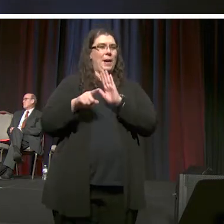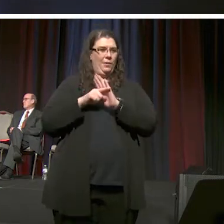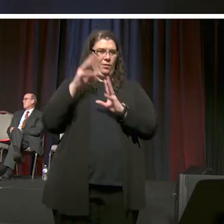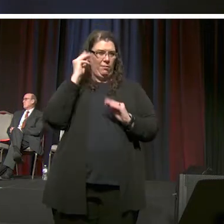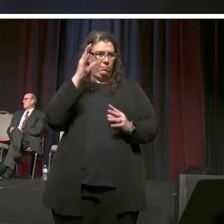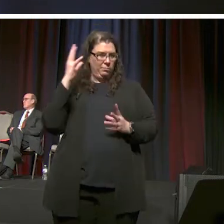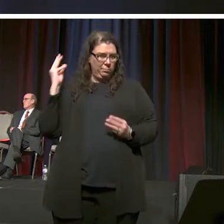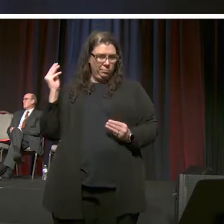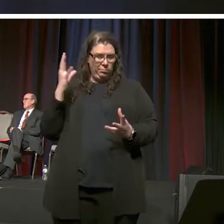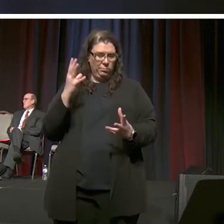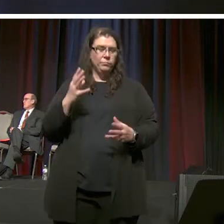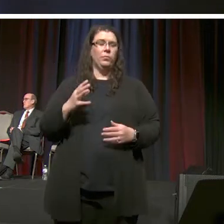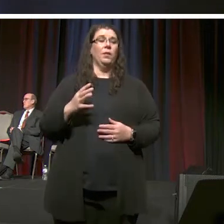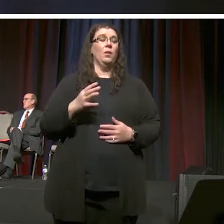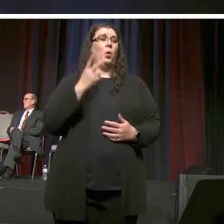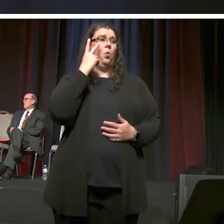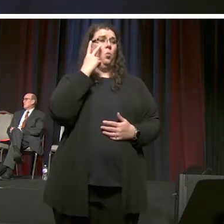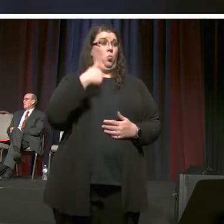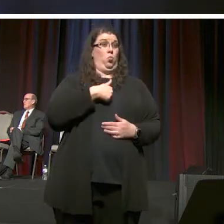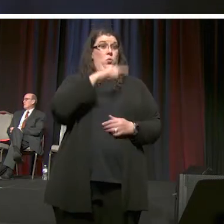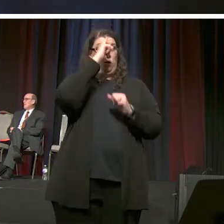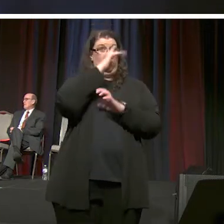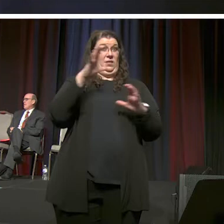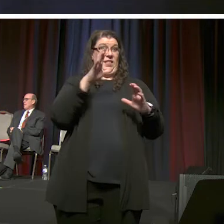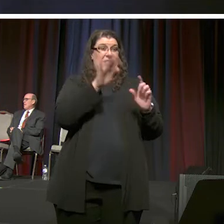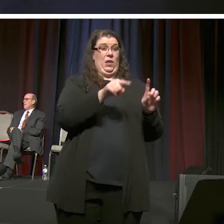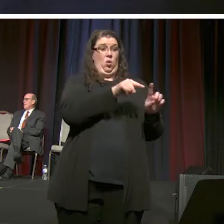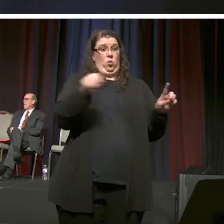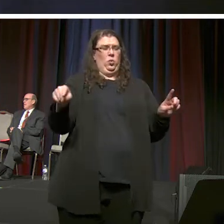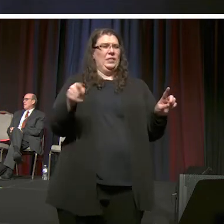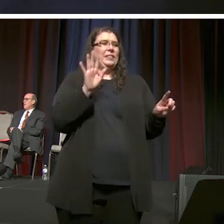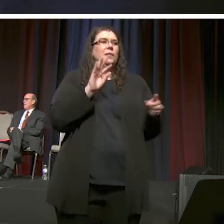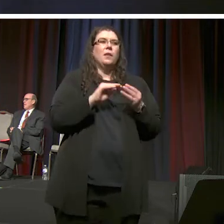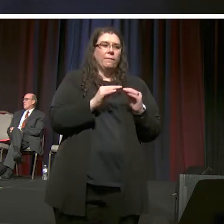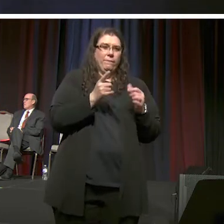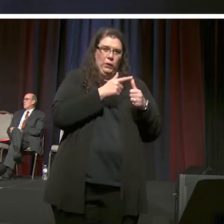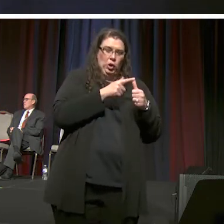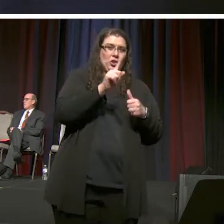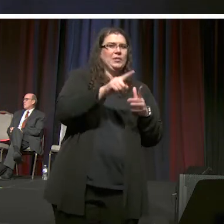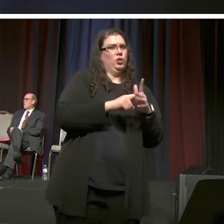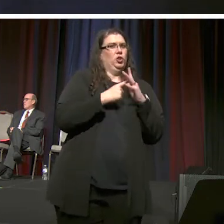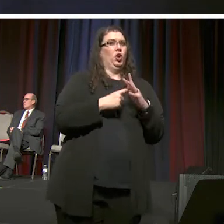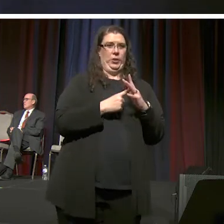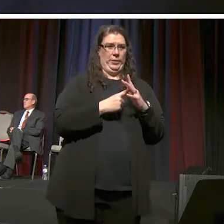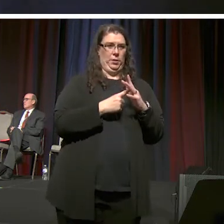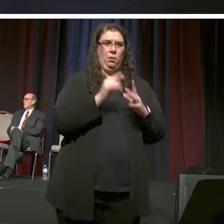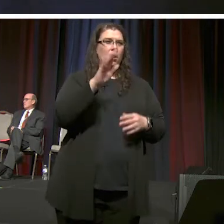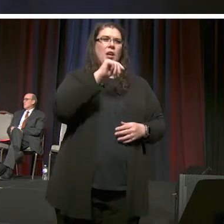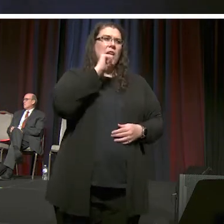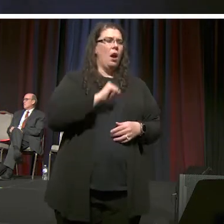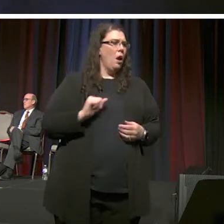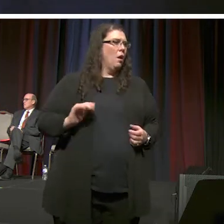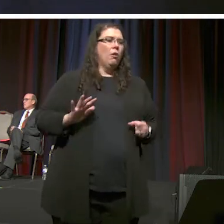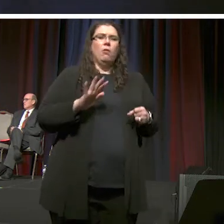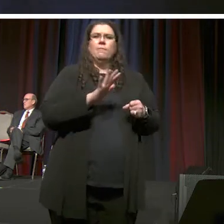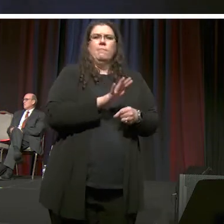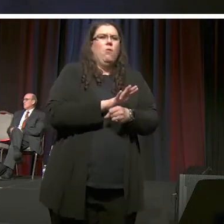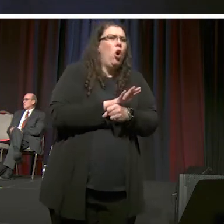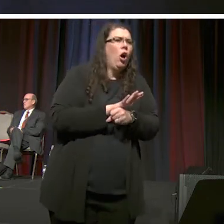see these as just, number one, a starting point, not a